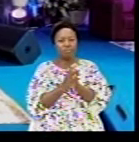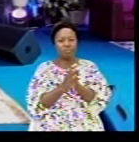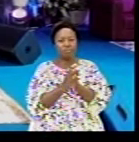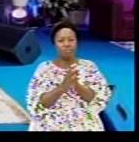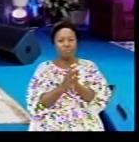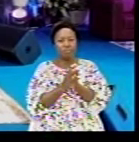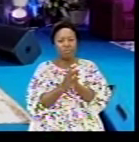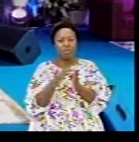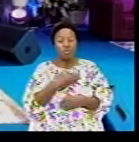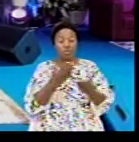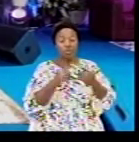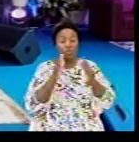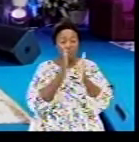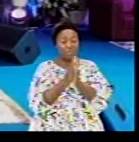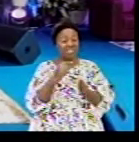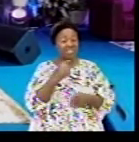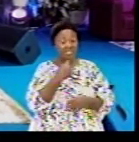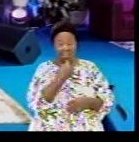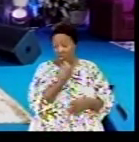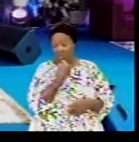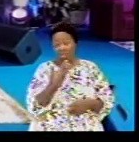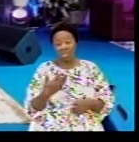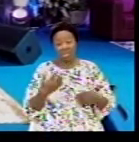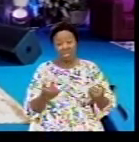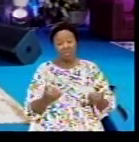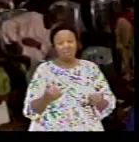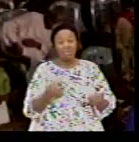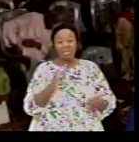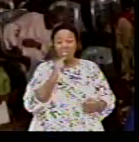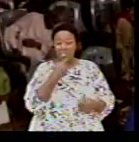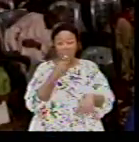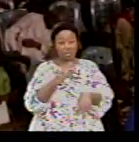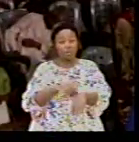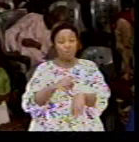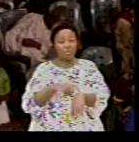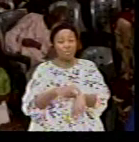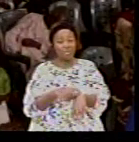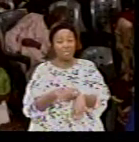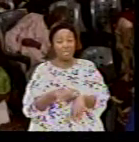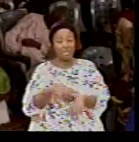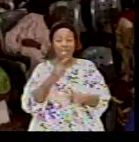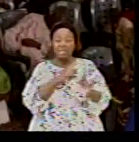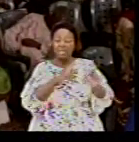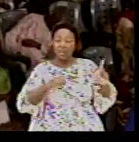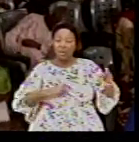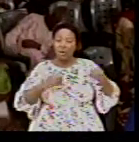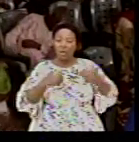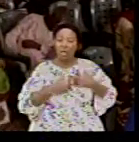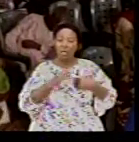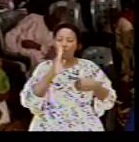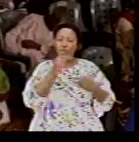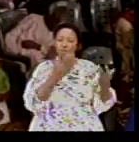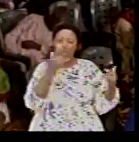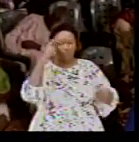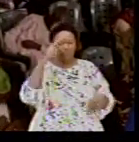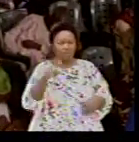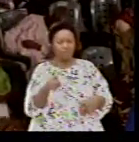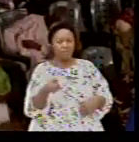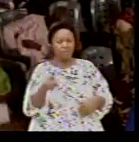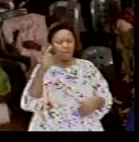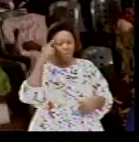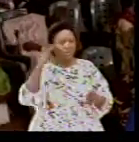and eyes closed. The Lord, I've been waiting for you for